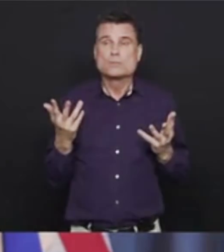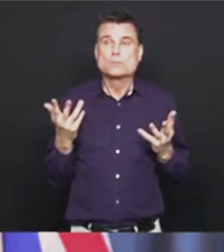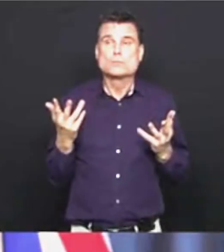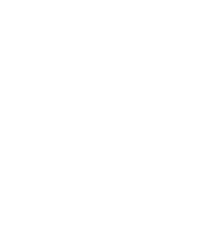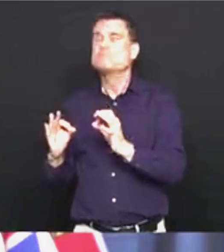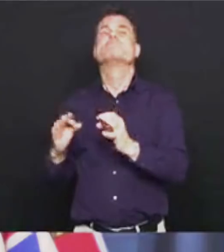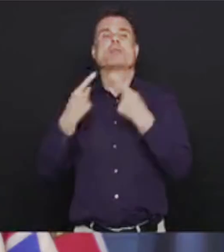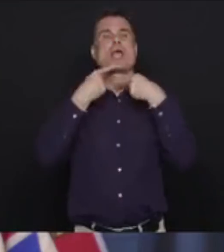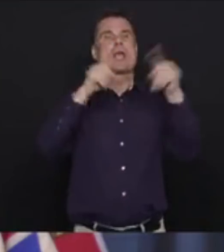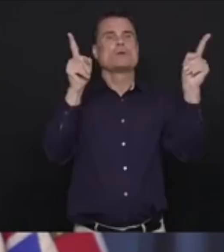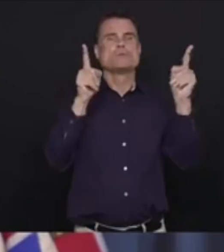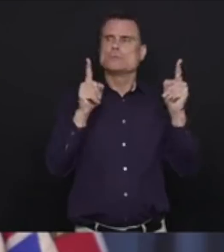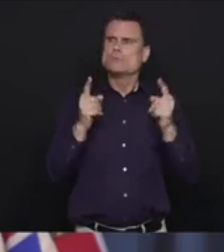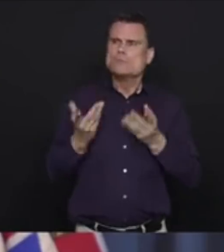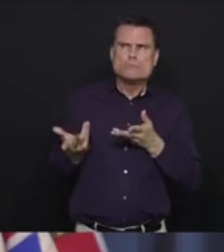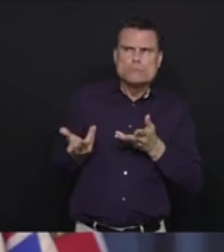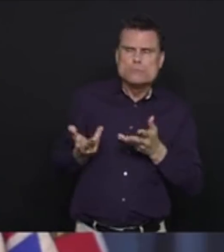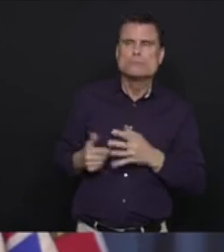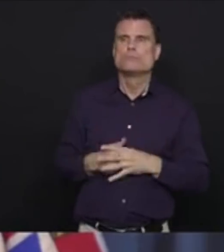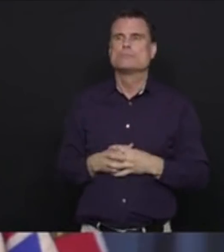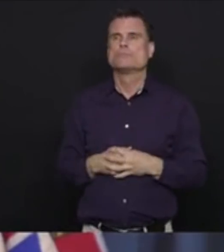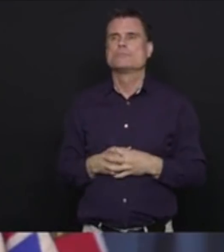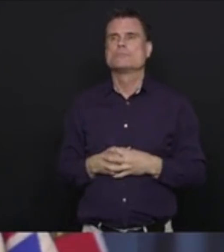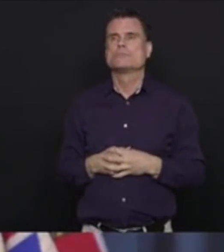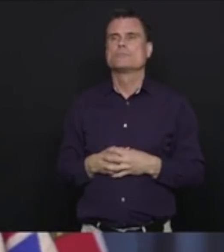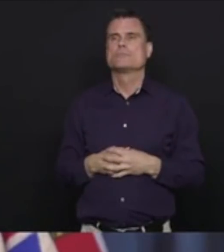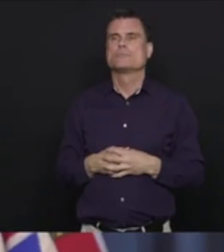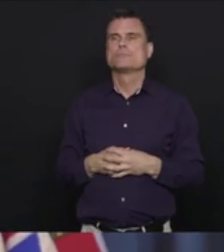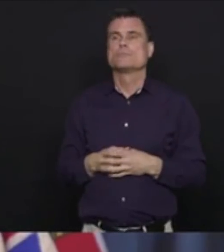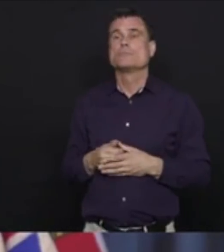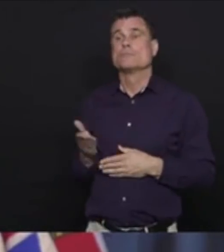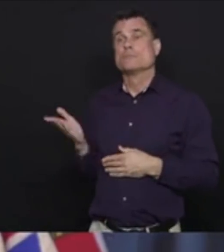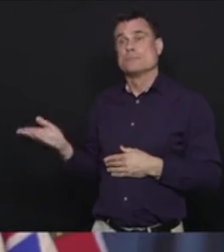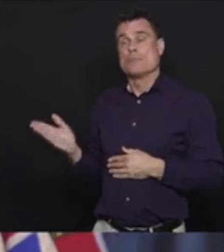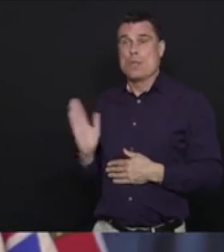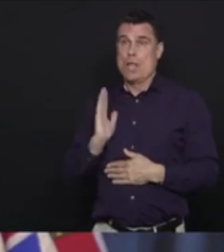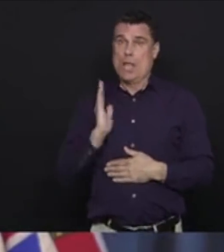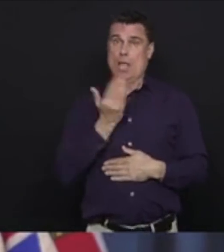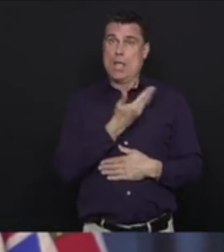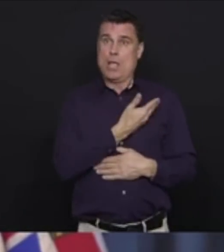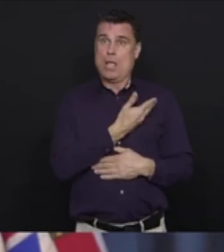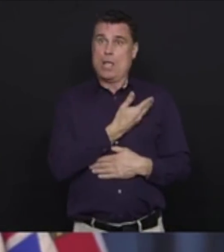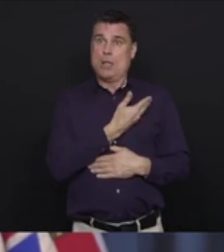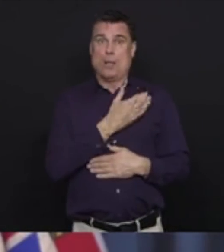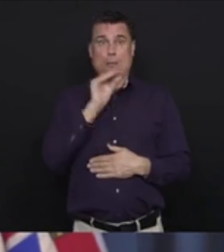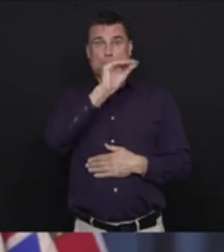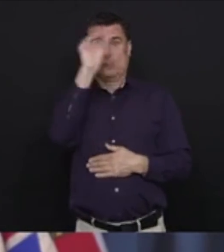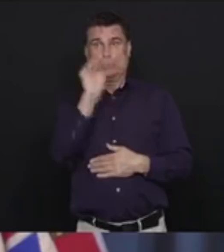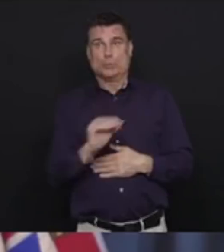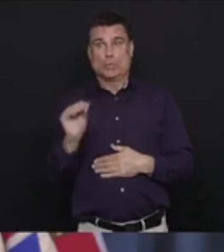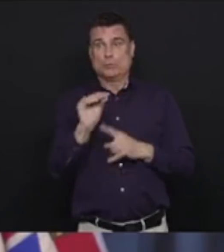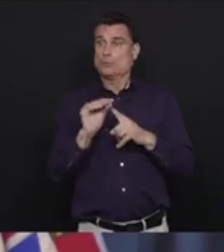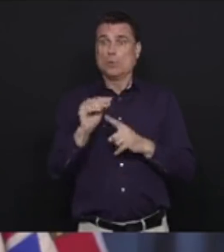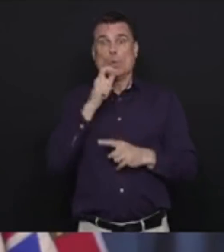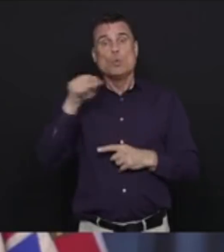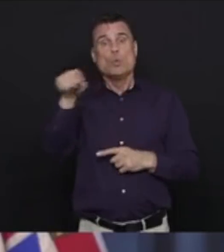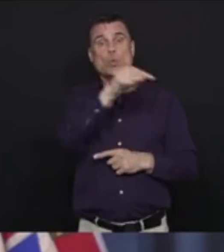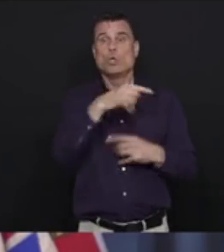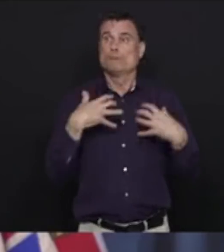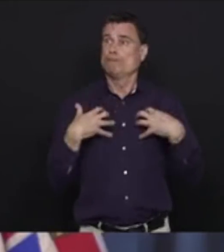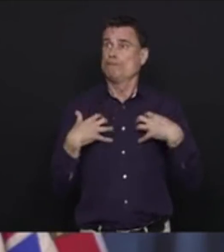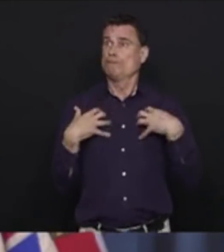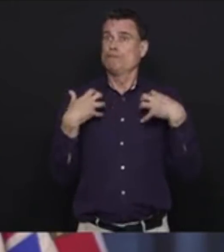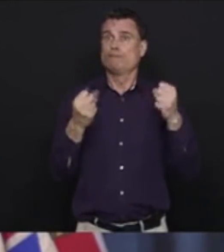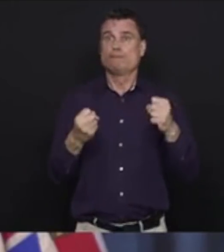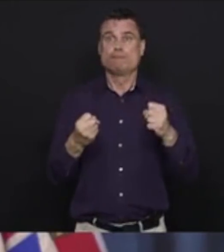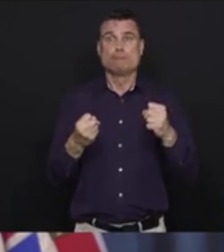now. So our recovery rate is quite high for a couple of reasons. One is we started getting more cases earlier on because we had